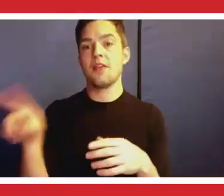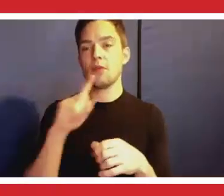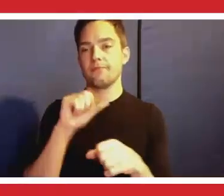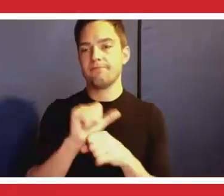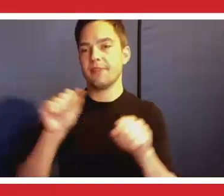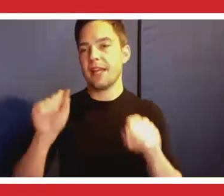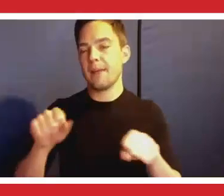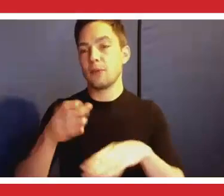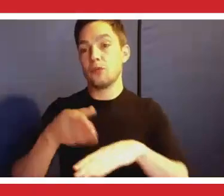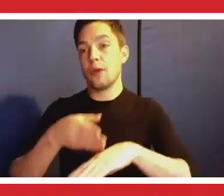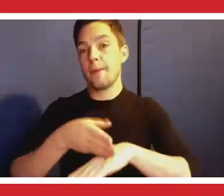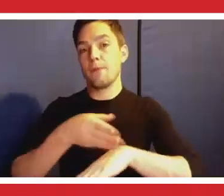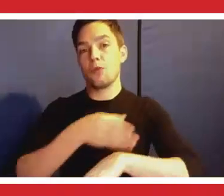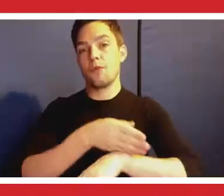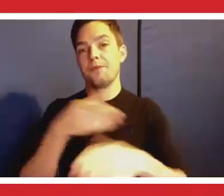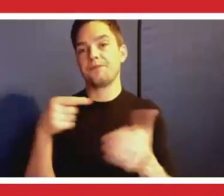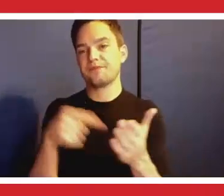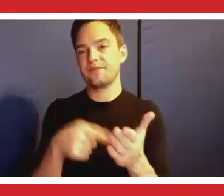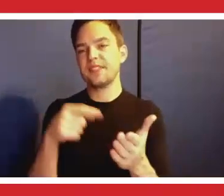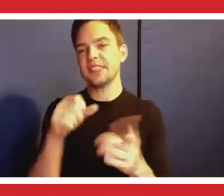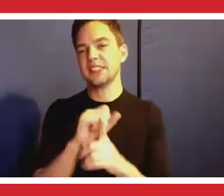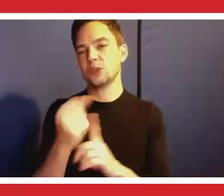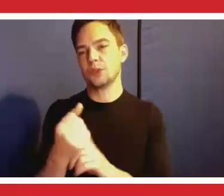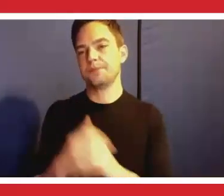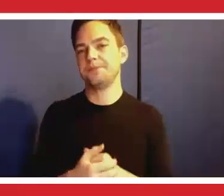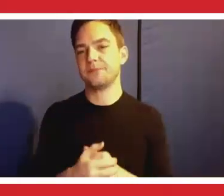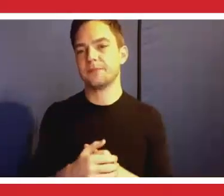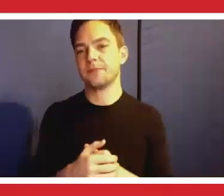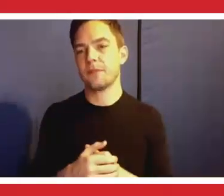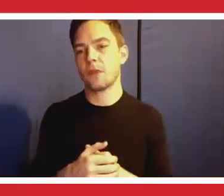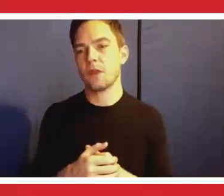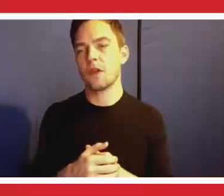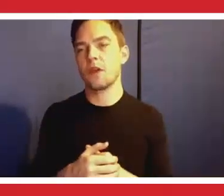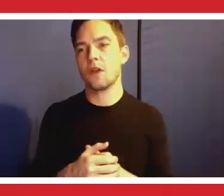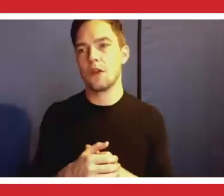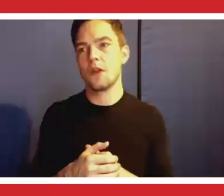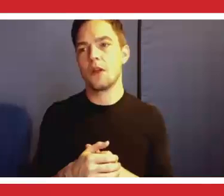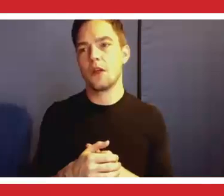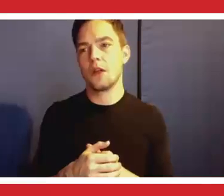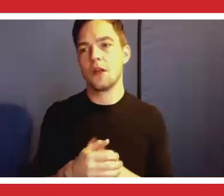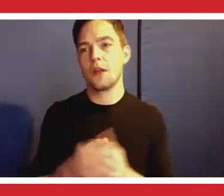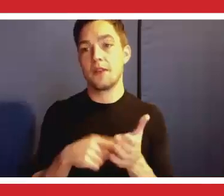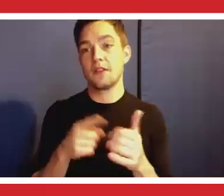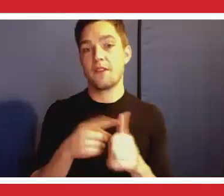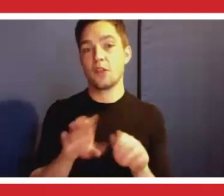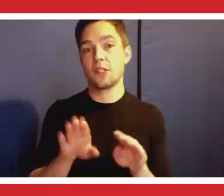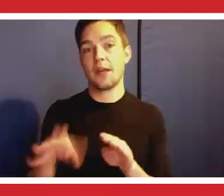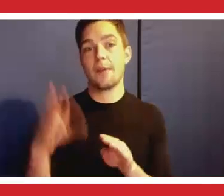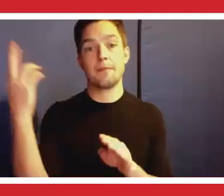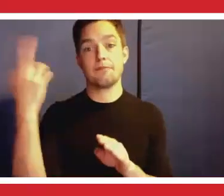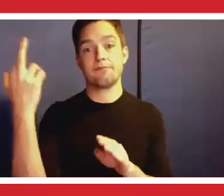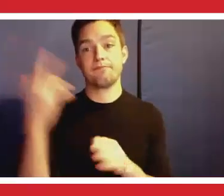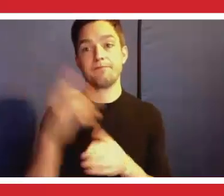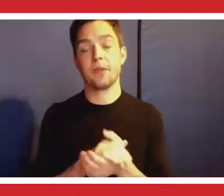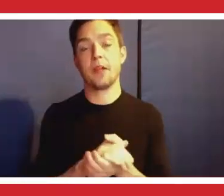improve from this kind of situation. So this is the first, and the reason why I'm saying this is because we